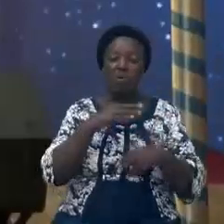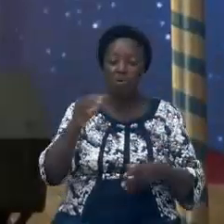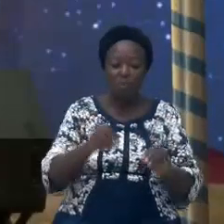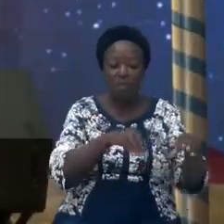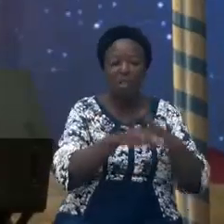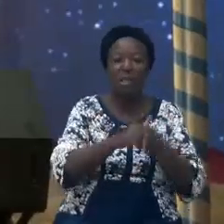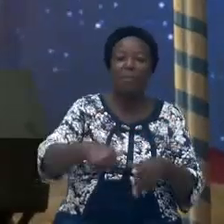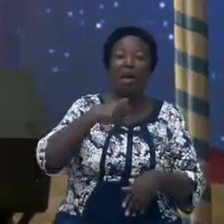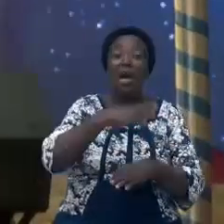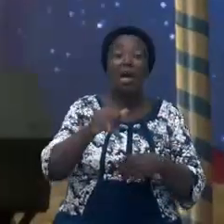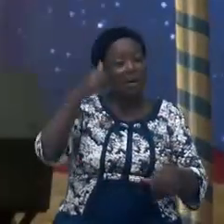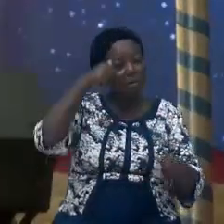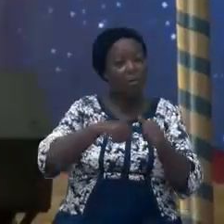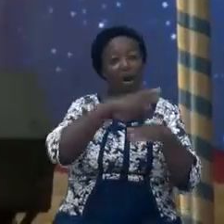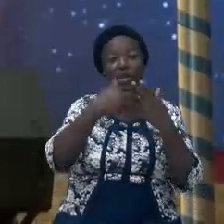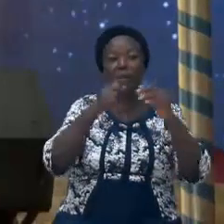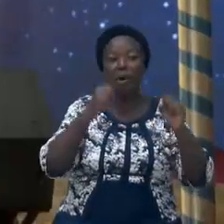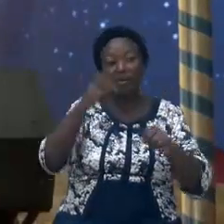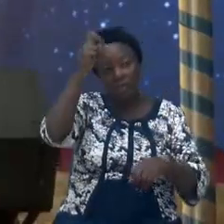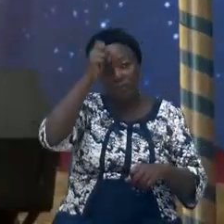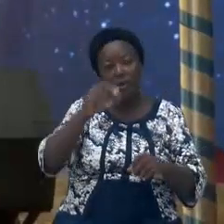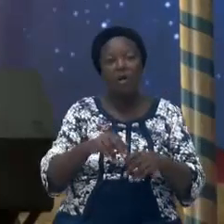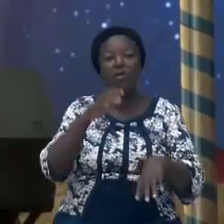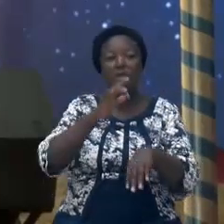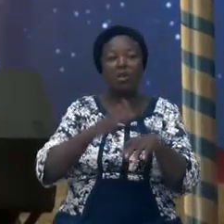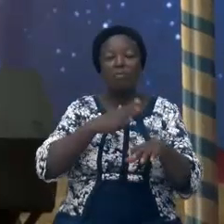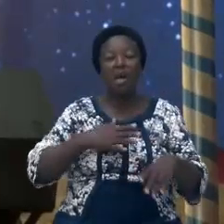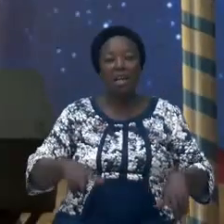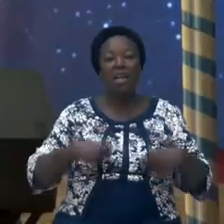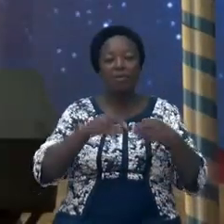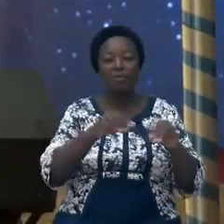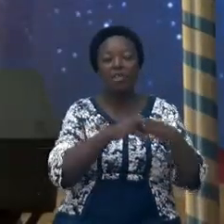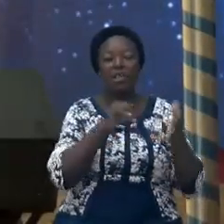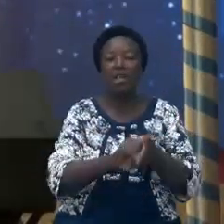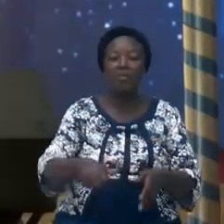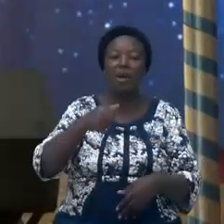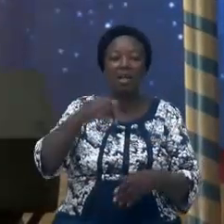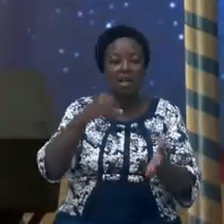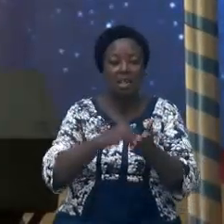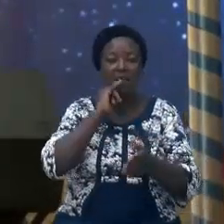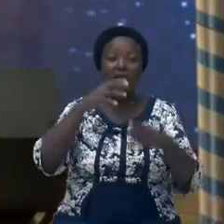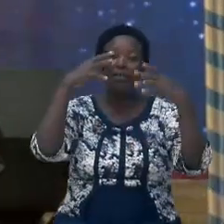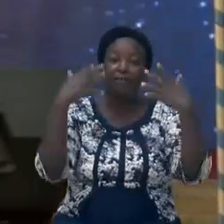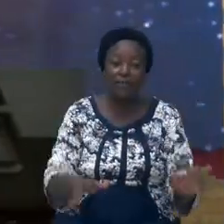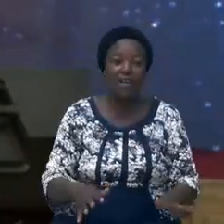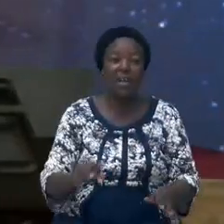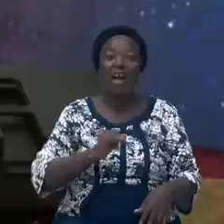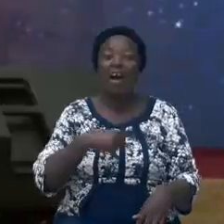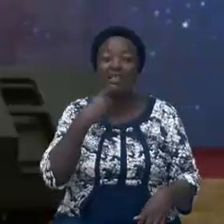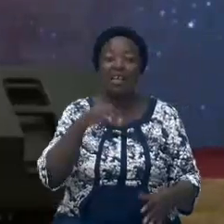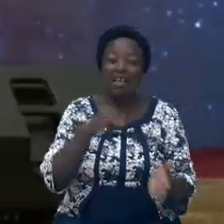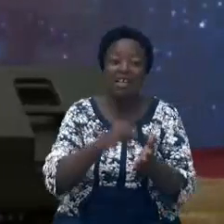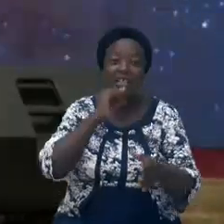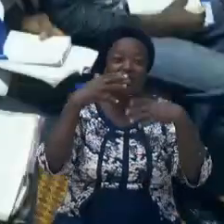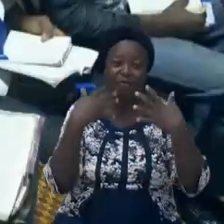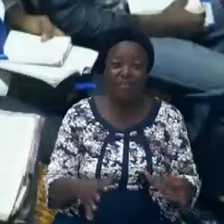bag. I remember all the powers of Satan tormenting my life, put it in that bag. It is